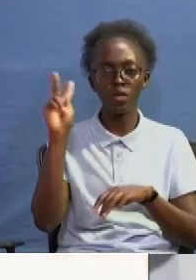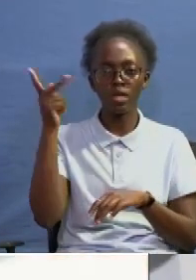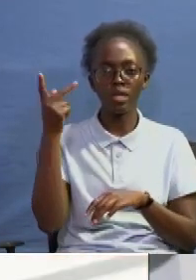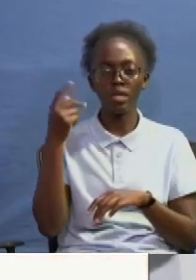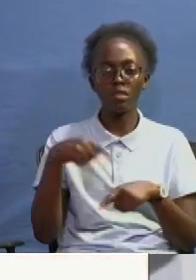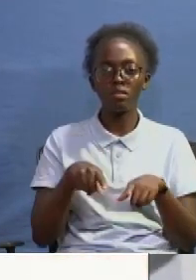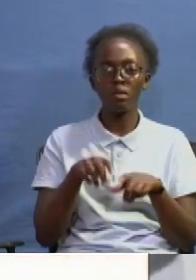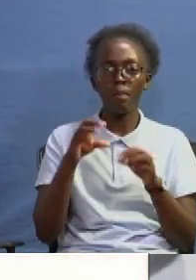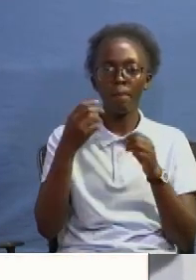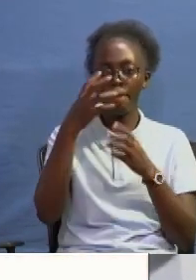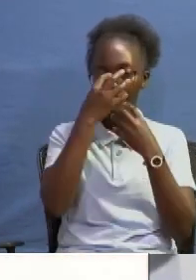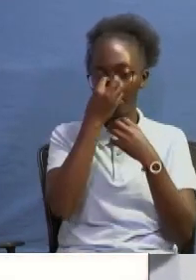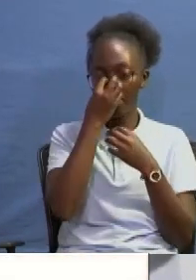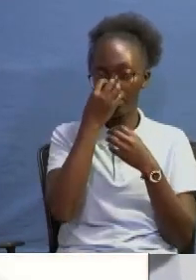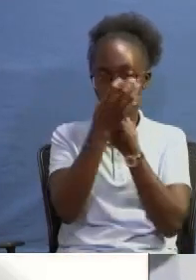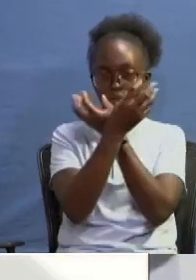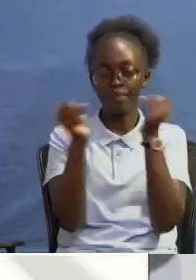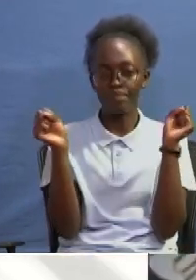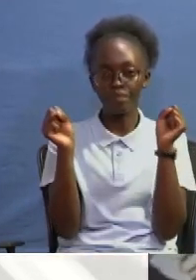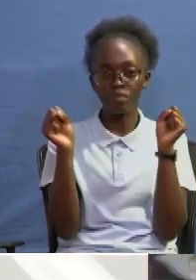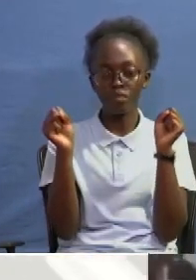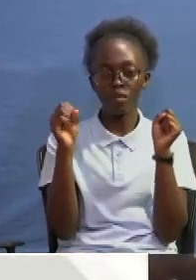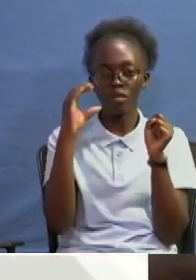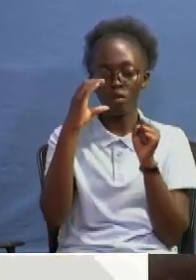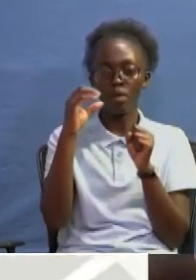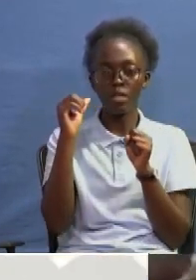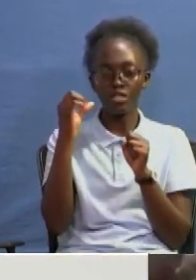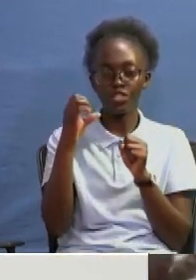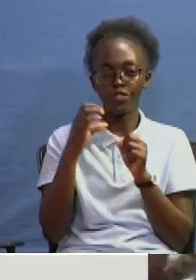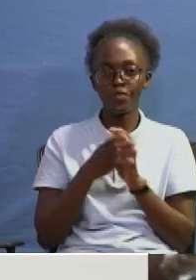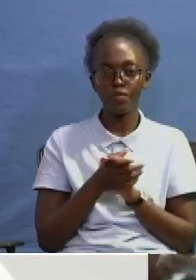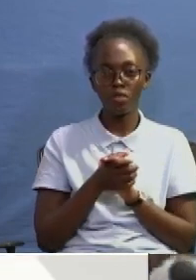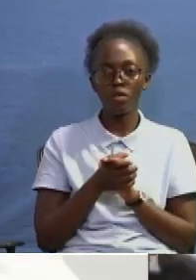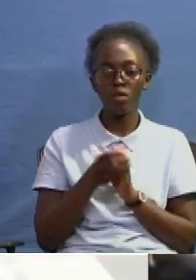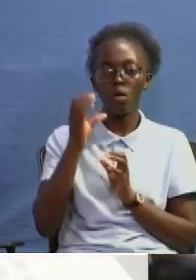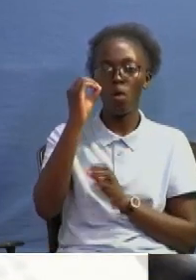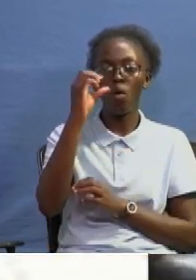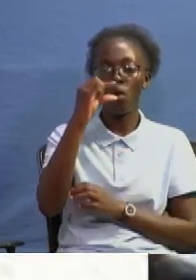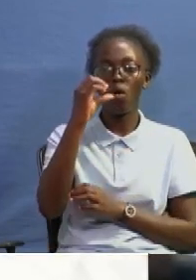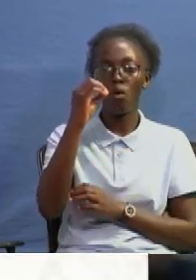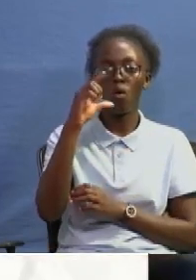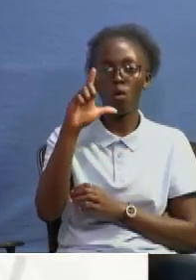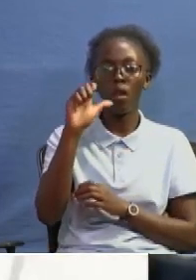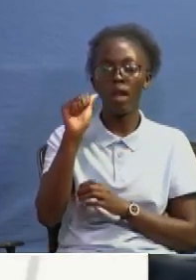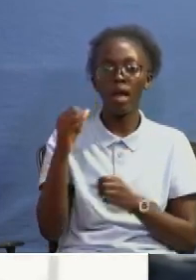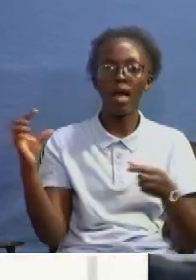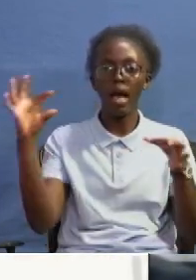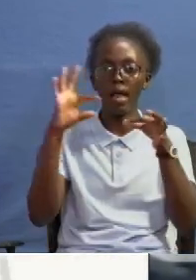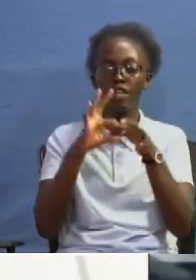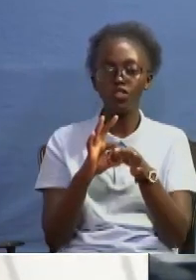to the President as the Commander-in-Chief. General Francis Omondi Ogolla joined the Kenya Air Force